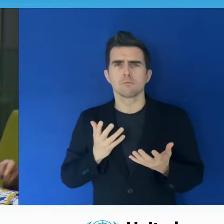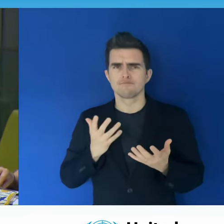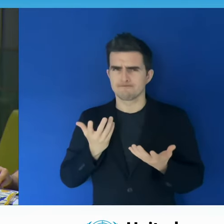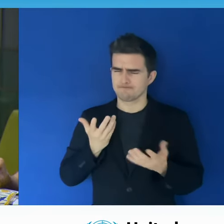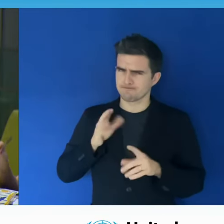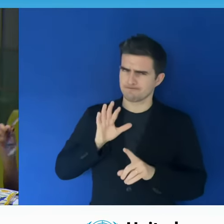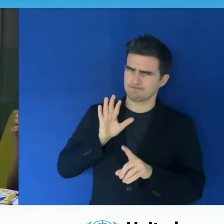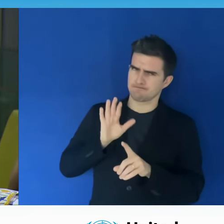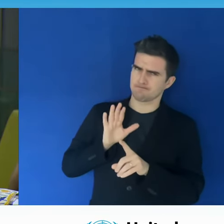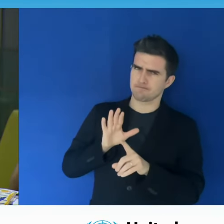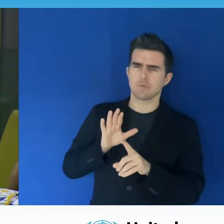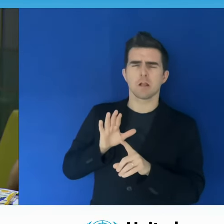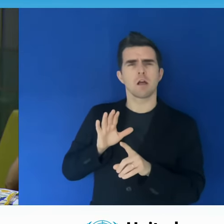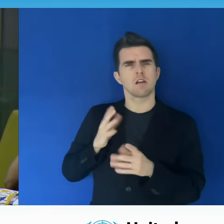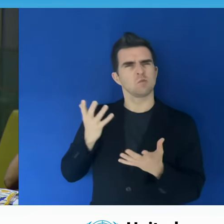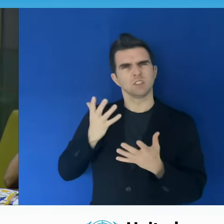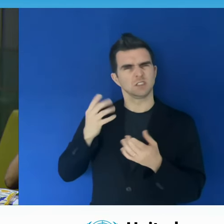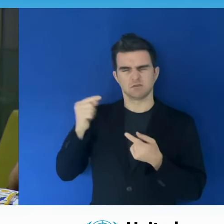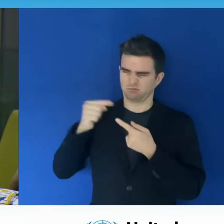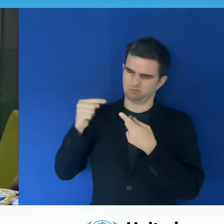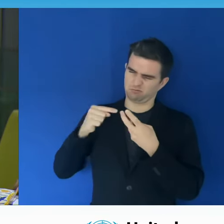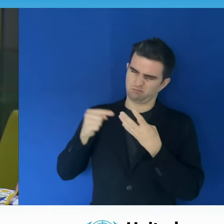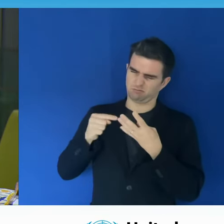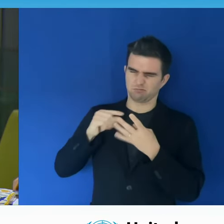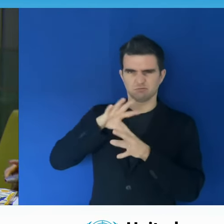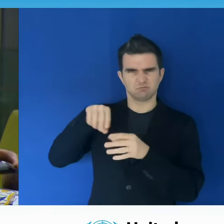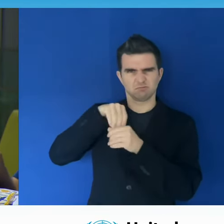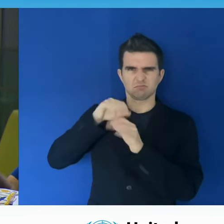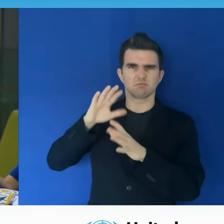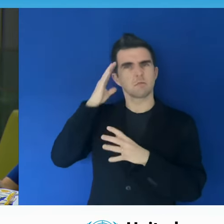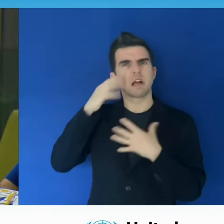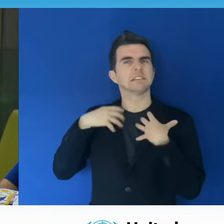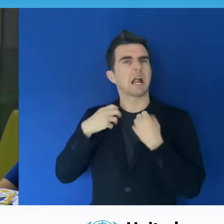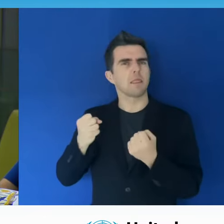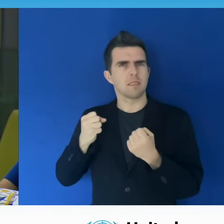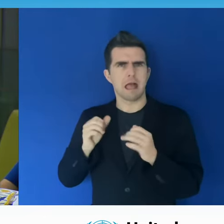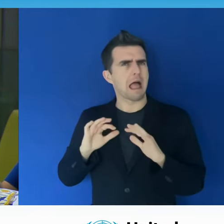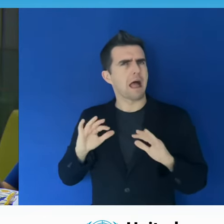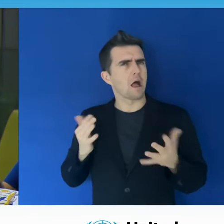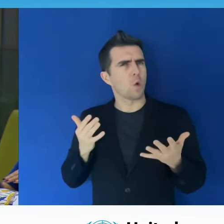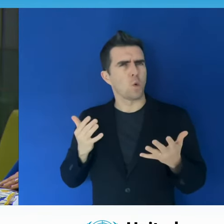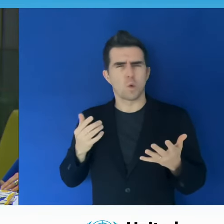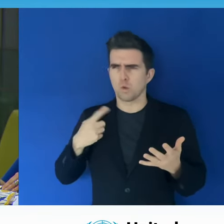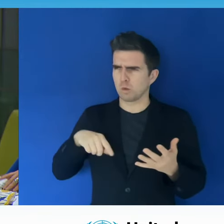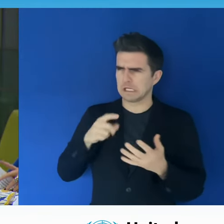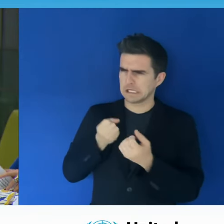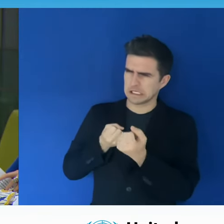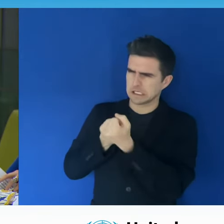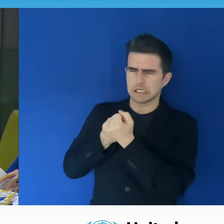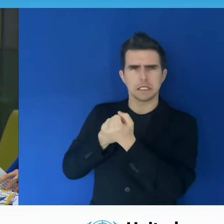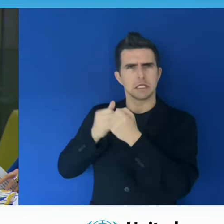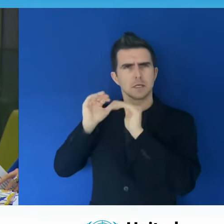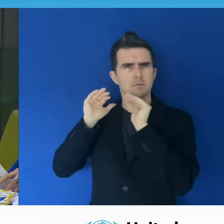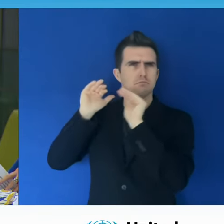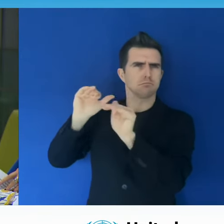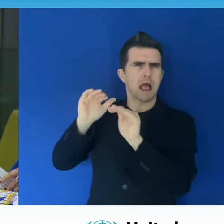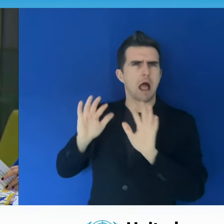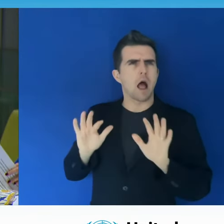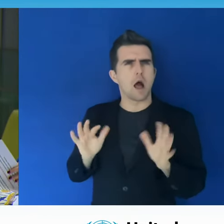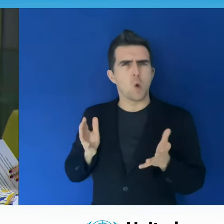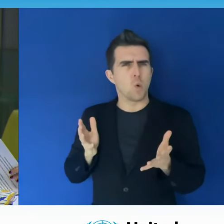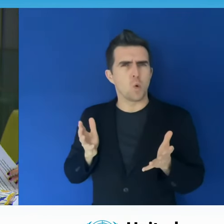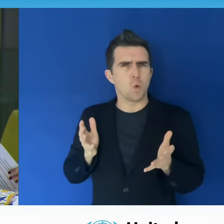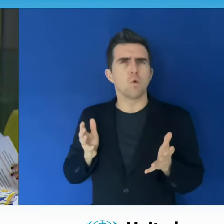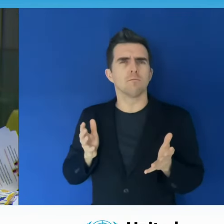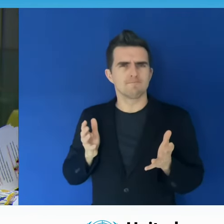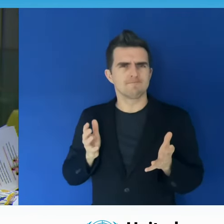those with those commitments, that there be more support and services that are not stigmatized